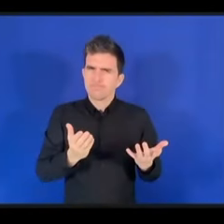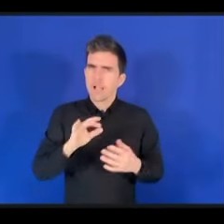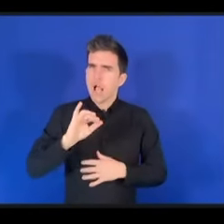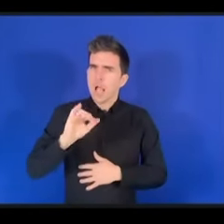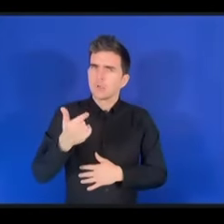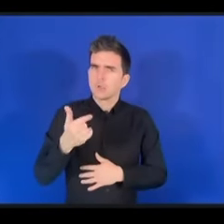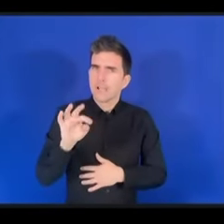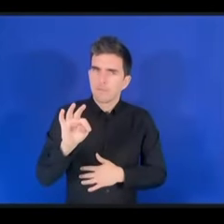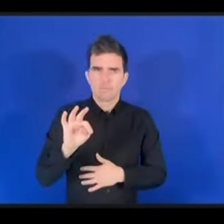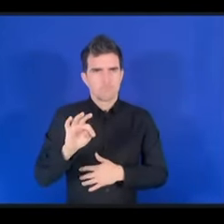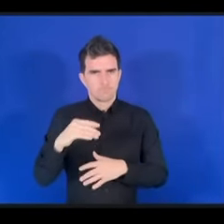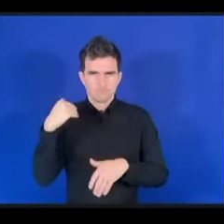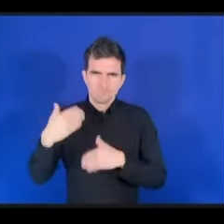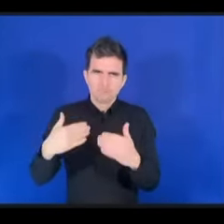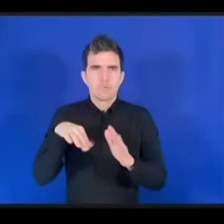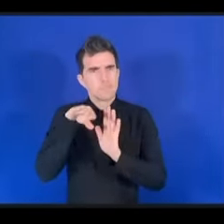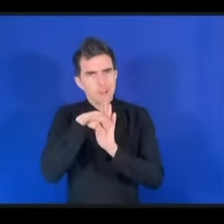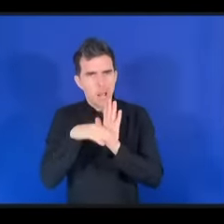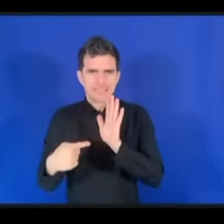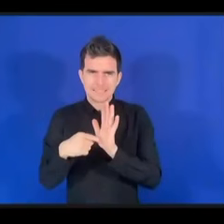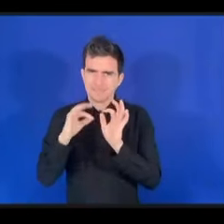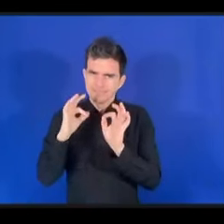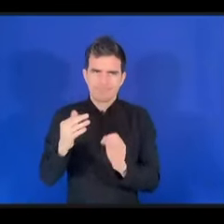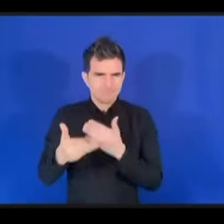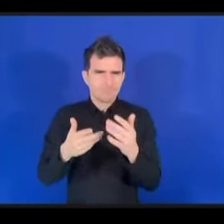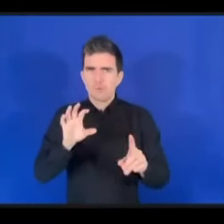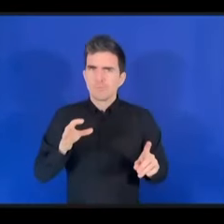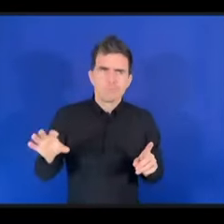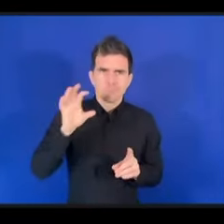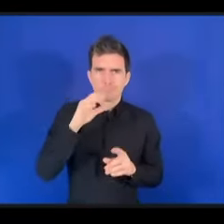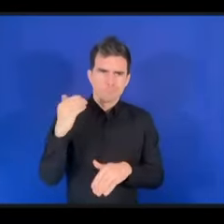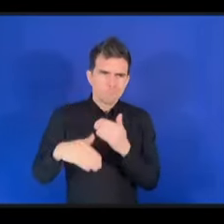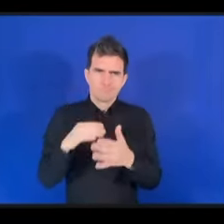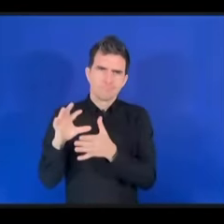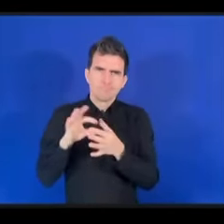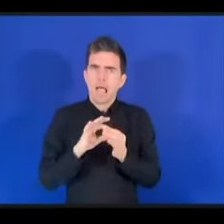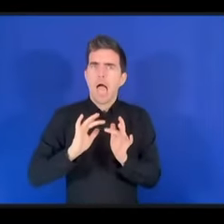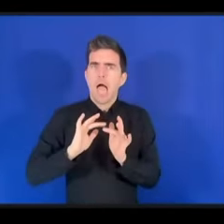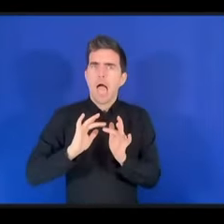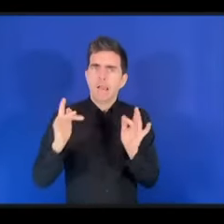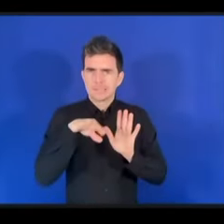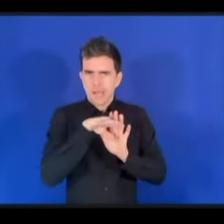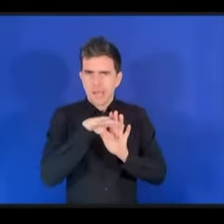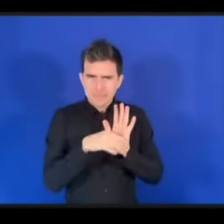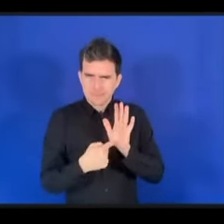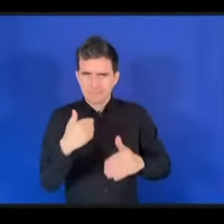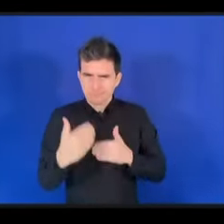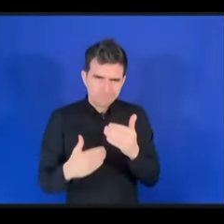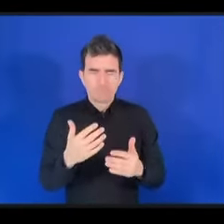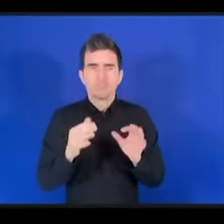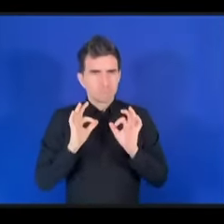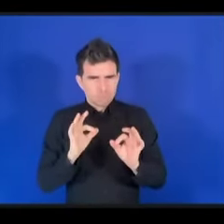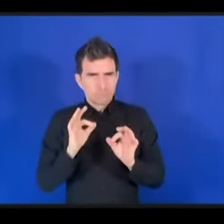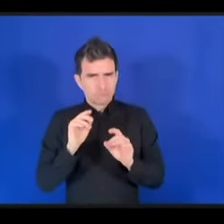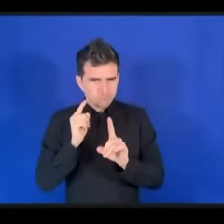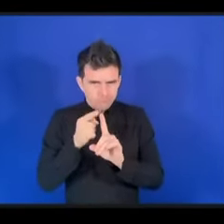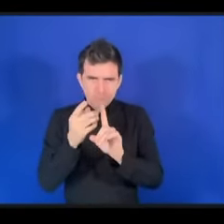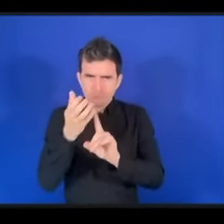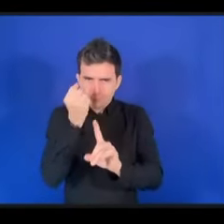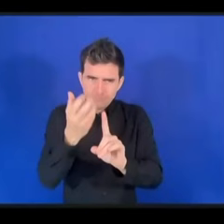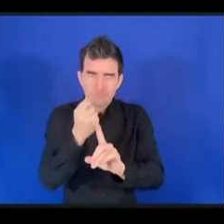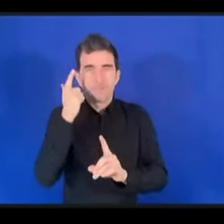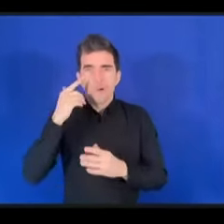Options for the Future of Global Digital Cooperation, which seeks to strengthen the IGF process, the so-called IGF